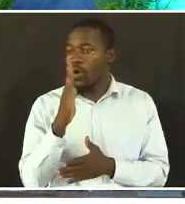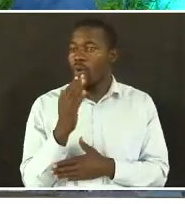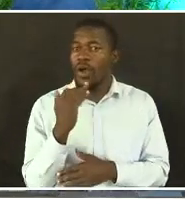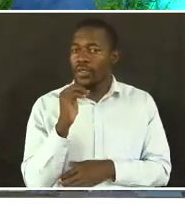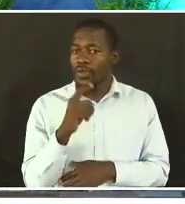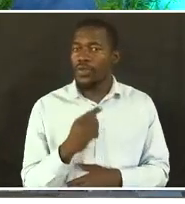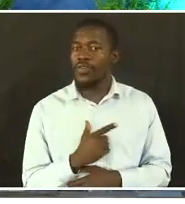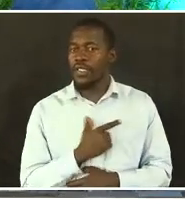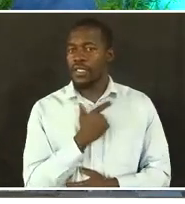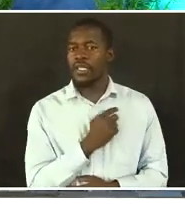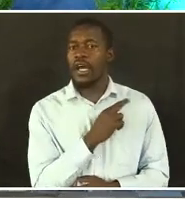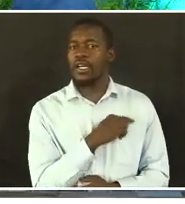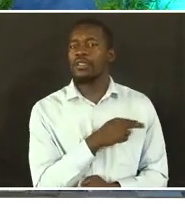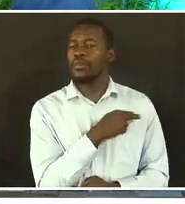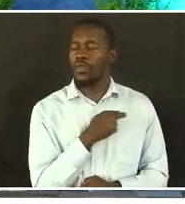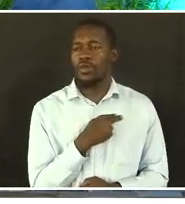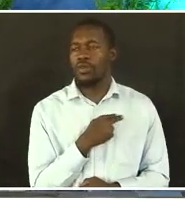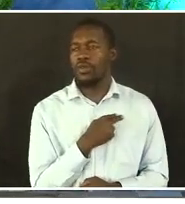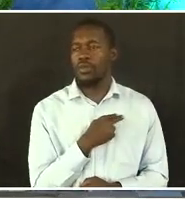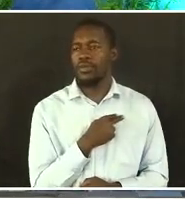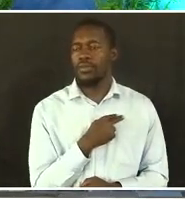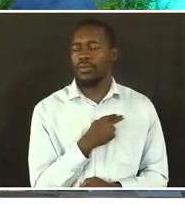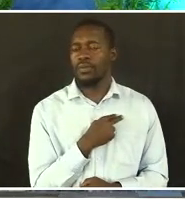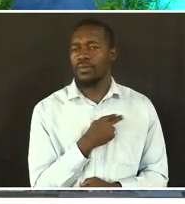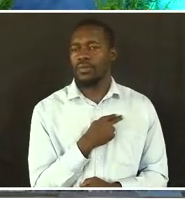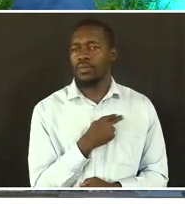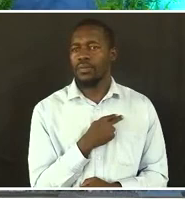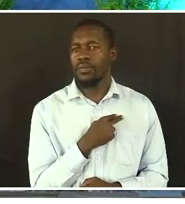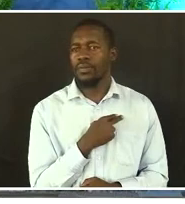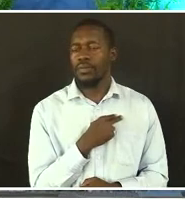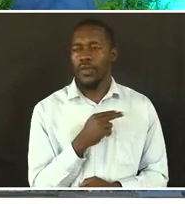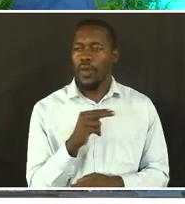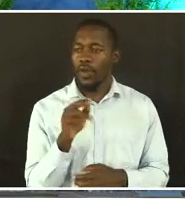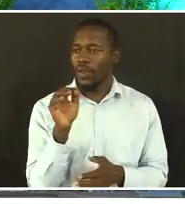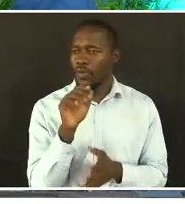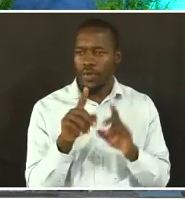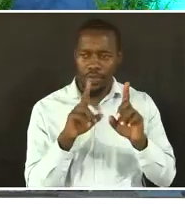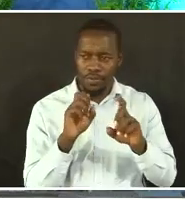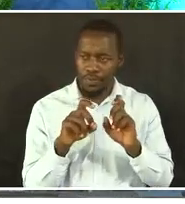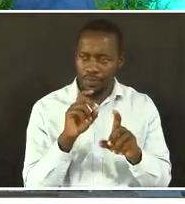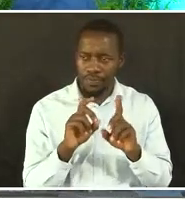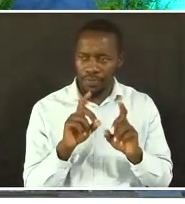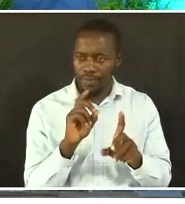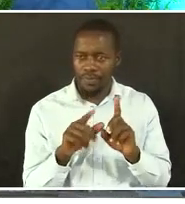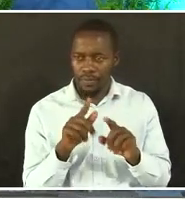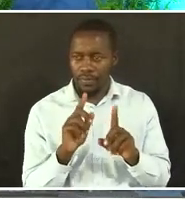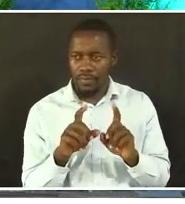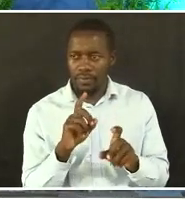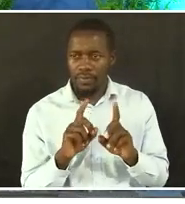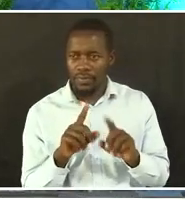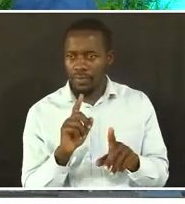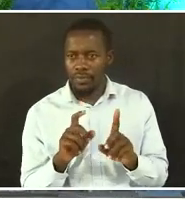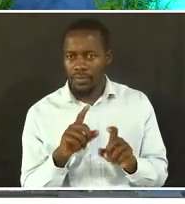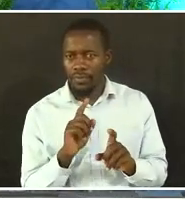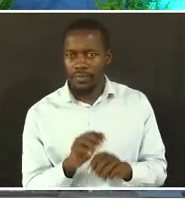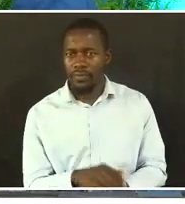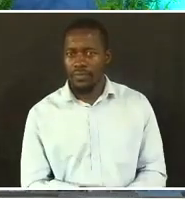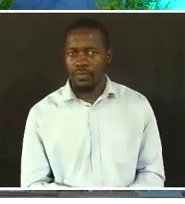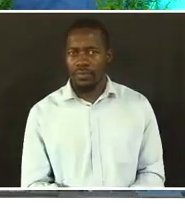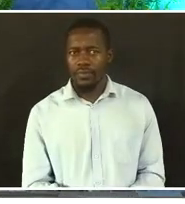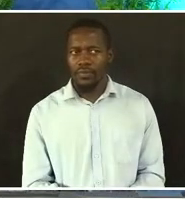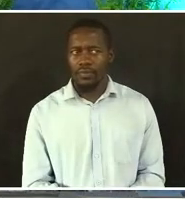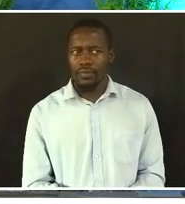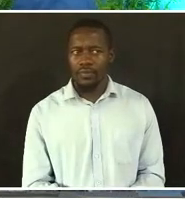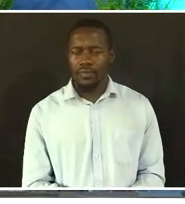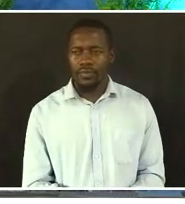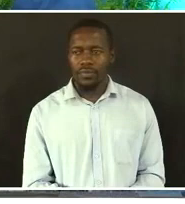and go and say, by the way, this is now going to be difficult, but let me ask you, can you just go and say that, hey, is there a stranger here who has a